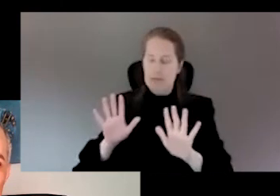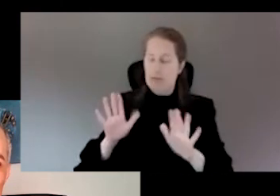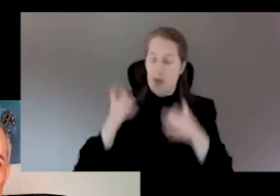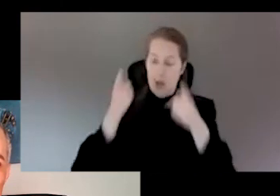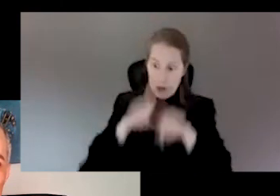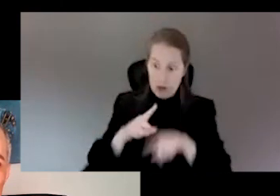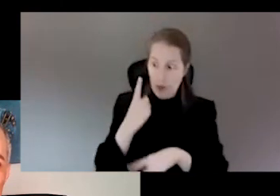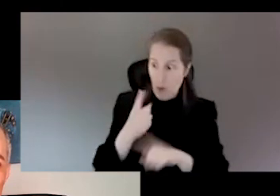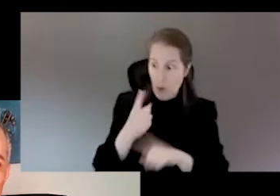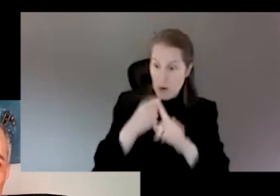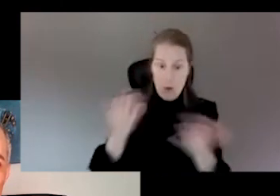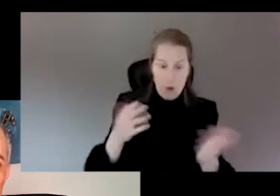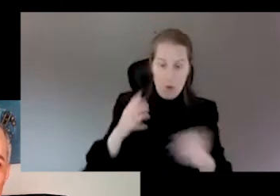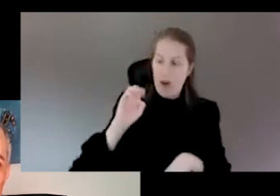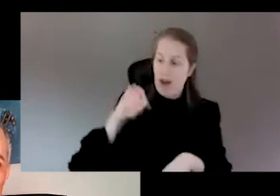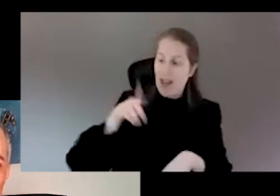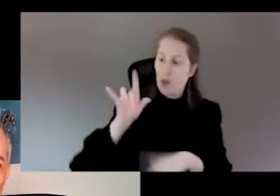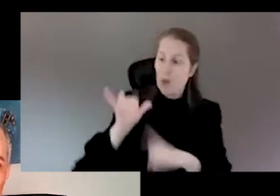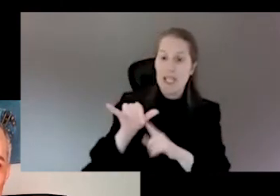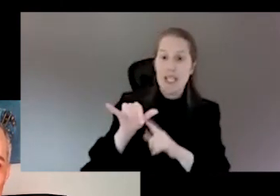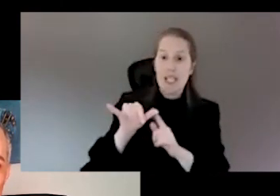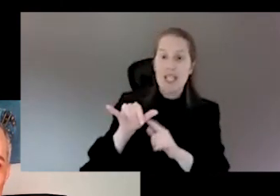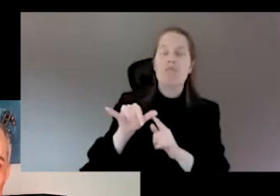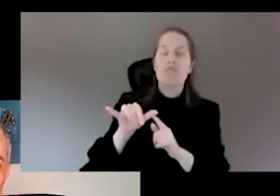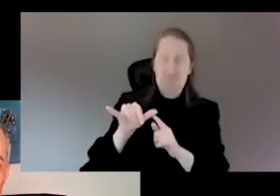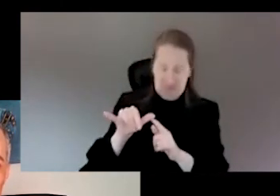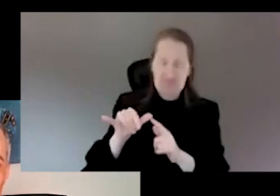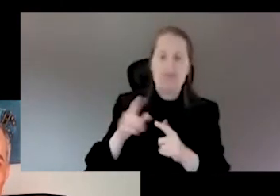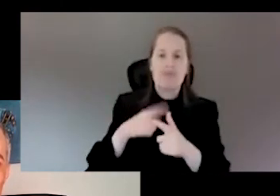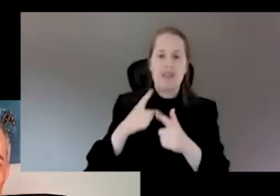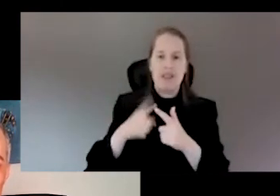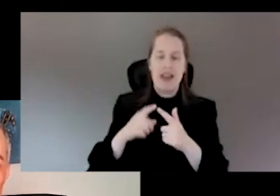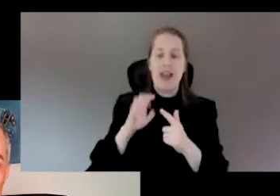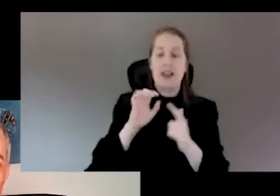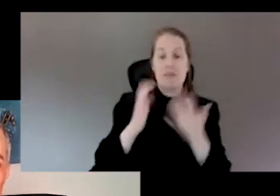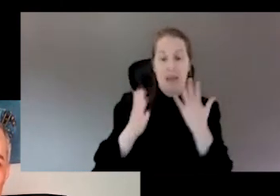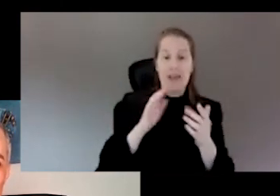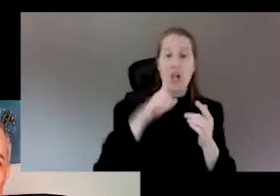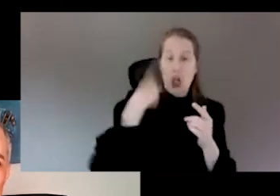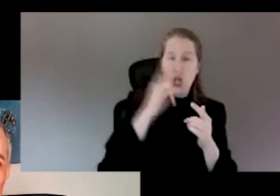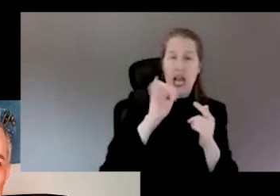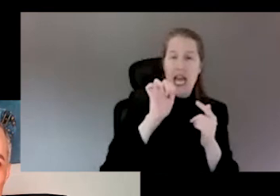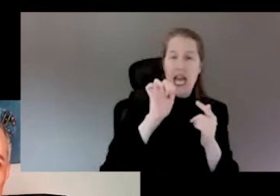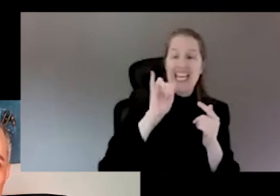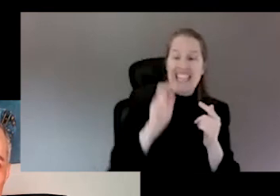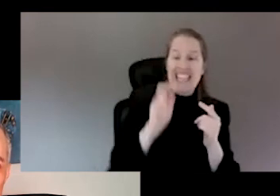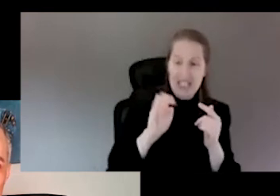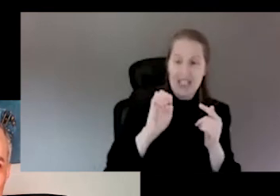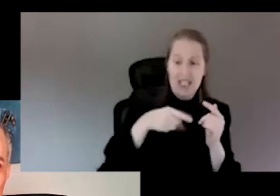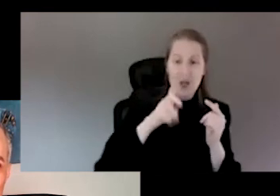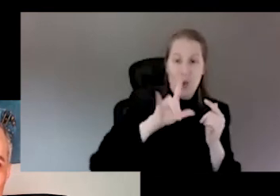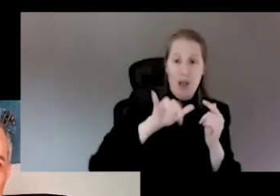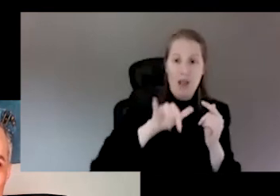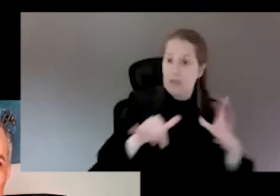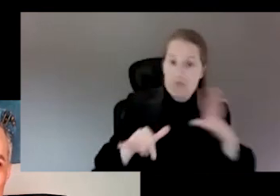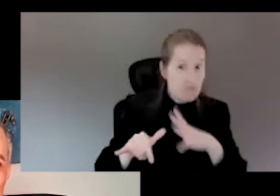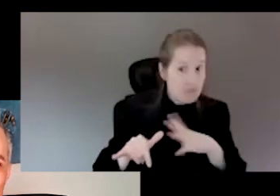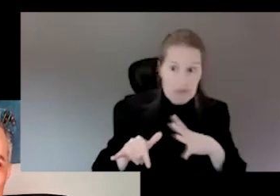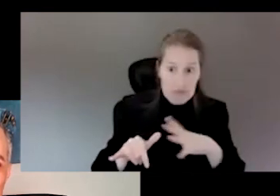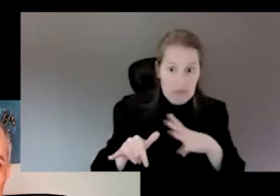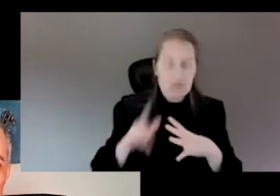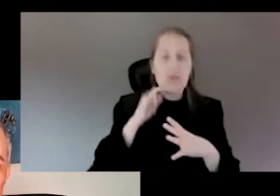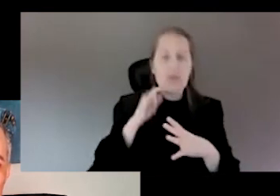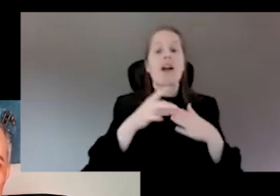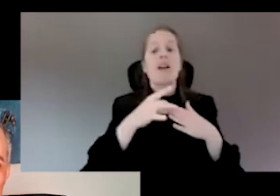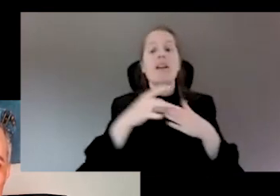equity, then we can be okay with the inequality that has to happen, so our populations get closer to equity. And